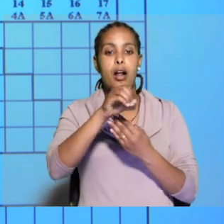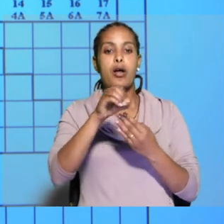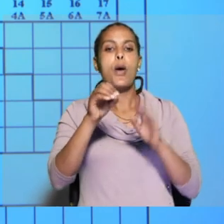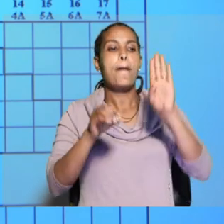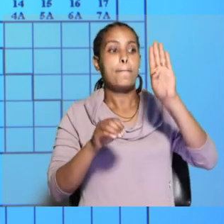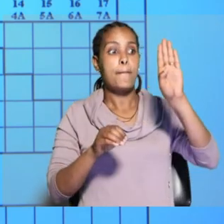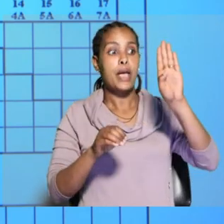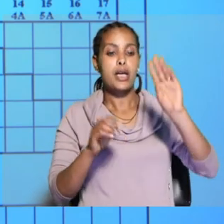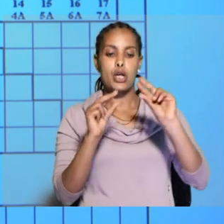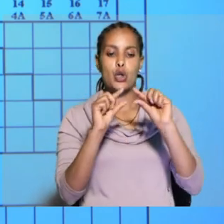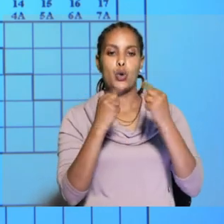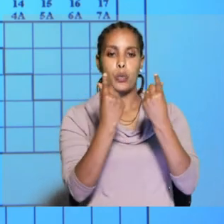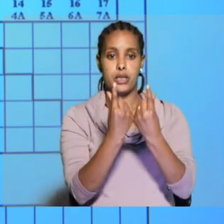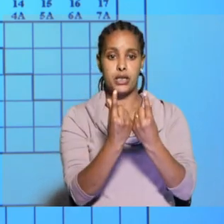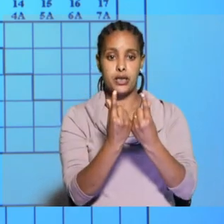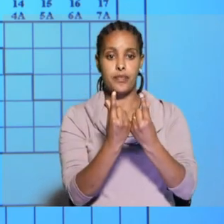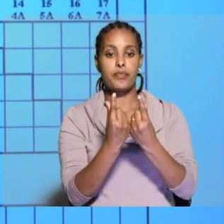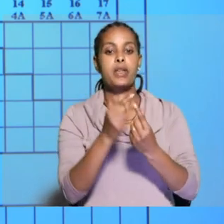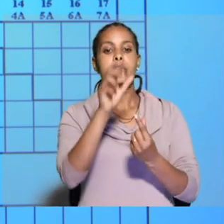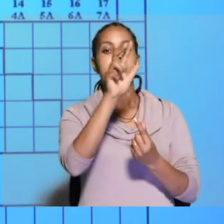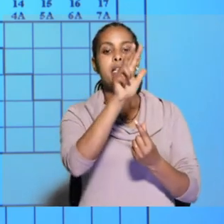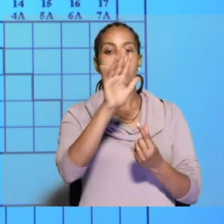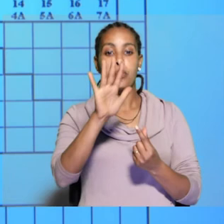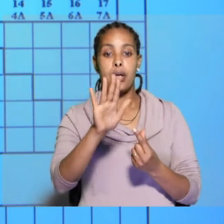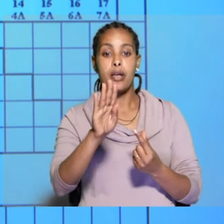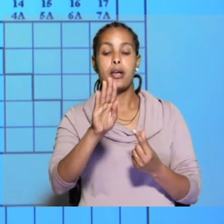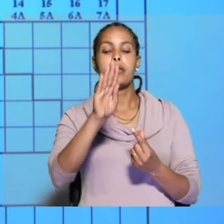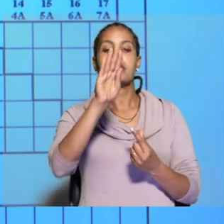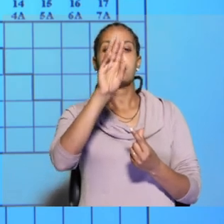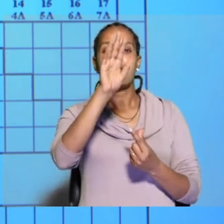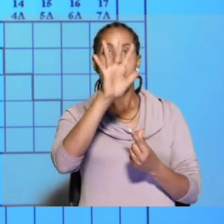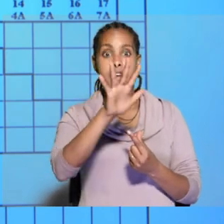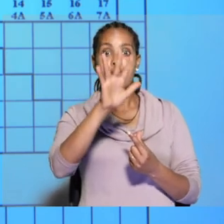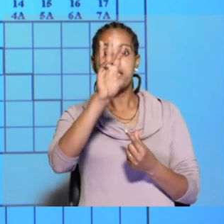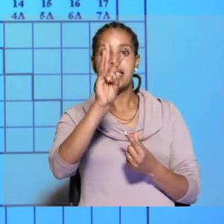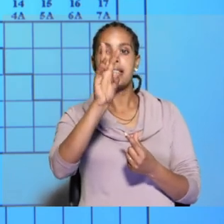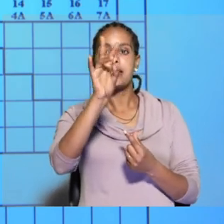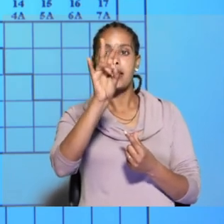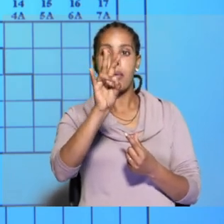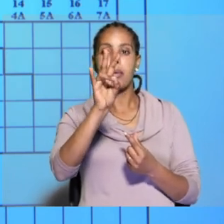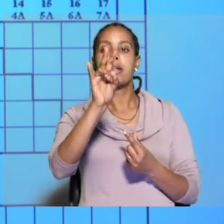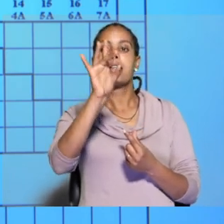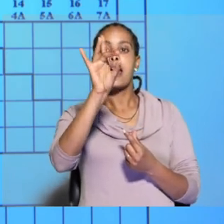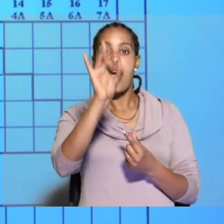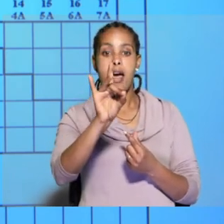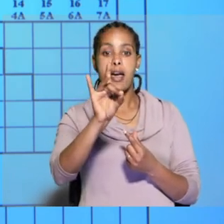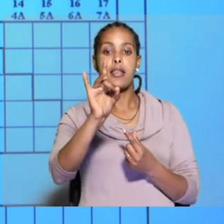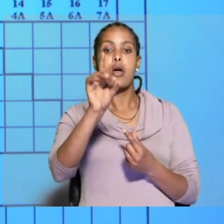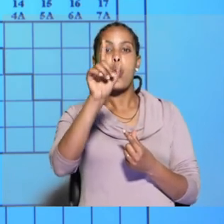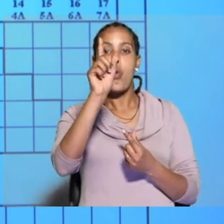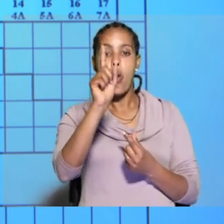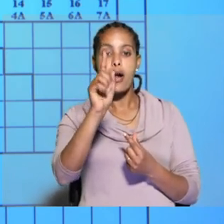b groups. You see, 3b, 4b, 5b, 6b, 7b, 8b,